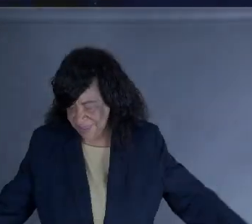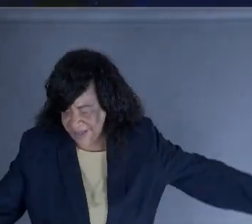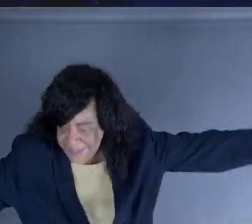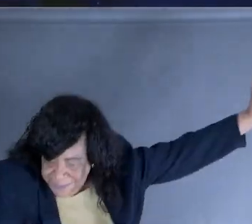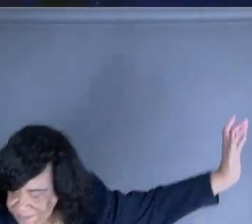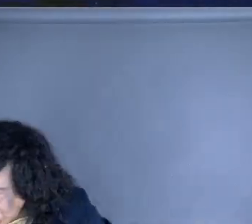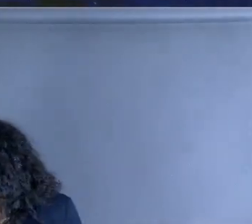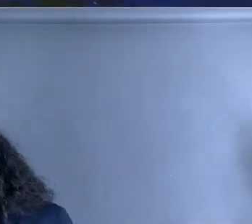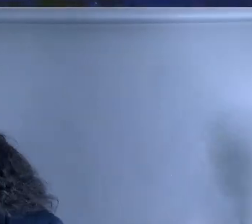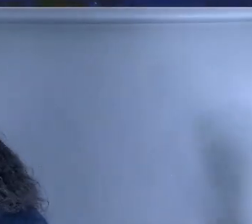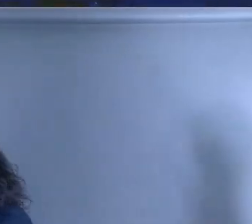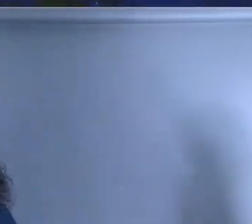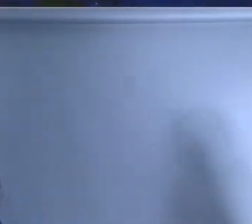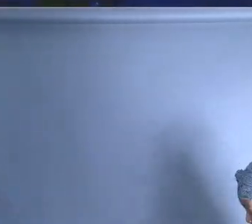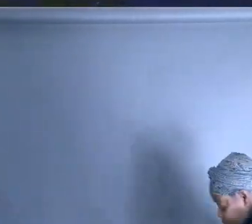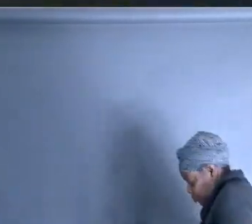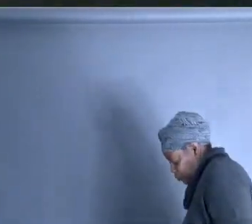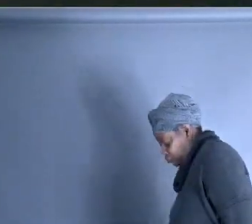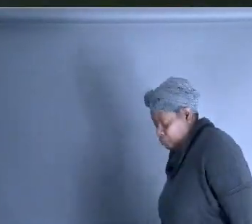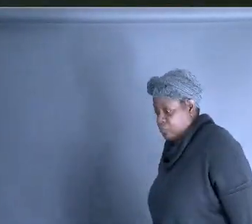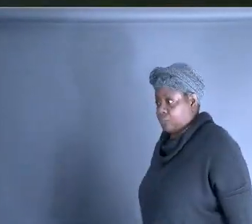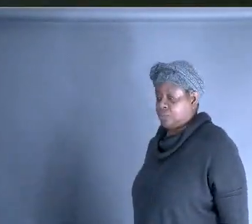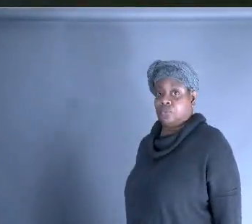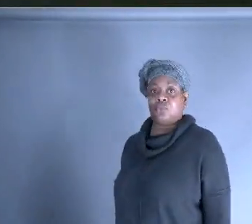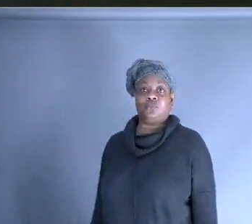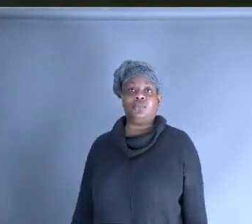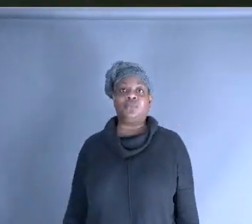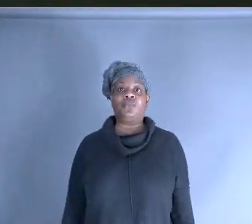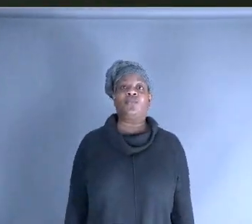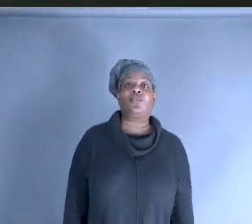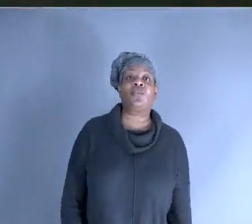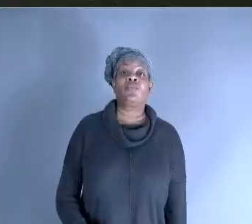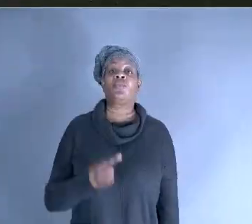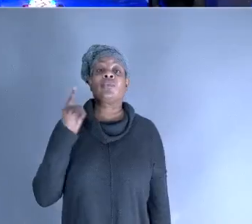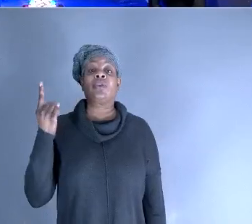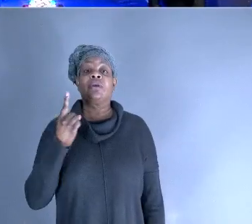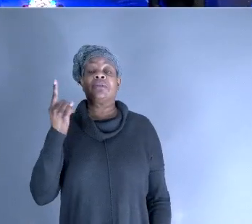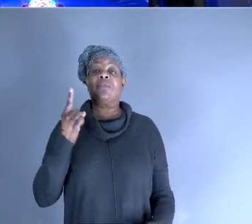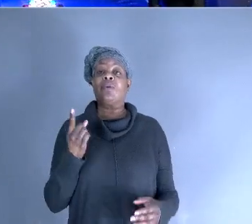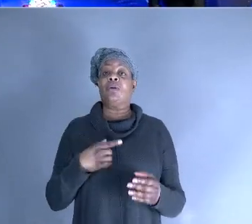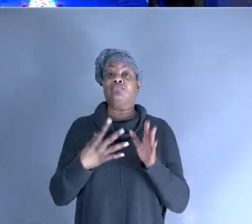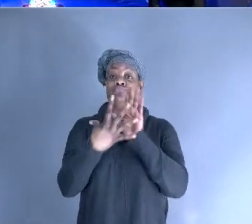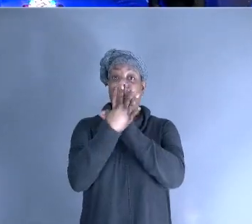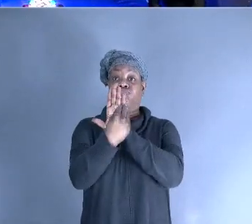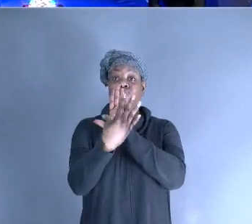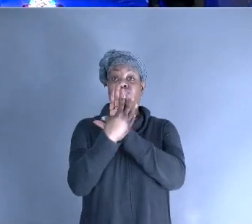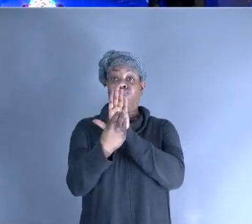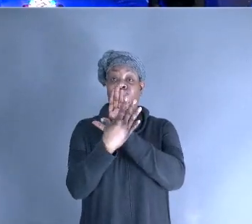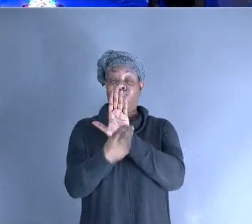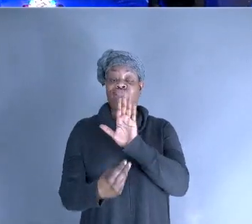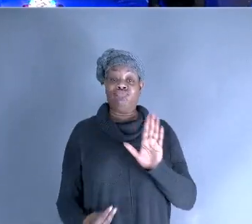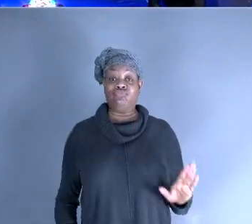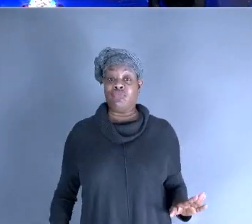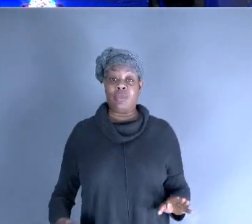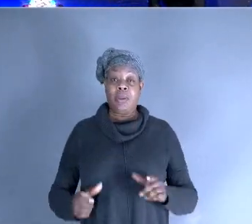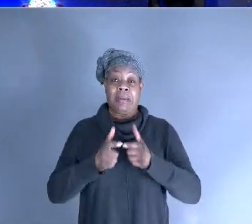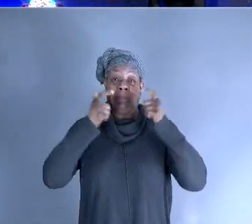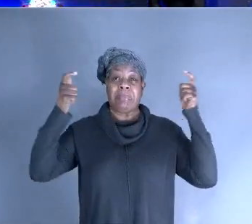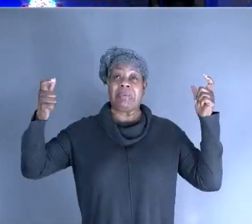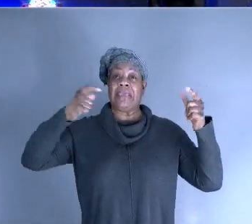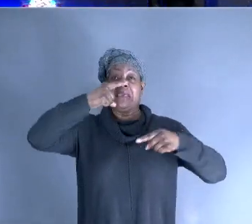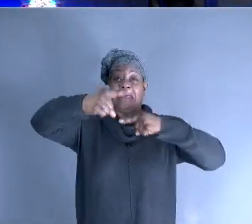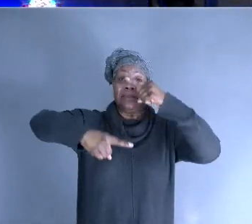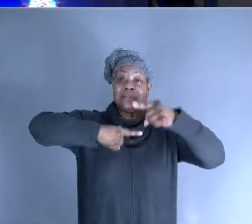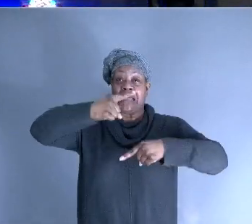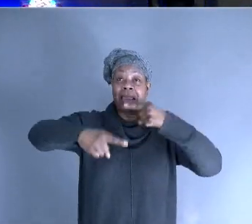You can be seated in the presence of the Lord. Somebody scream with me, I am. No, no, no. I said scream, y'all. Y'all know how I